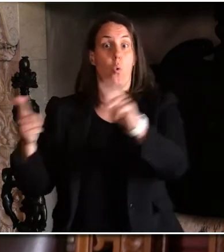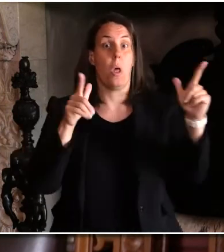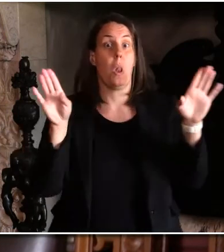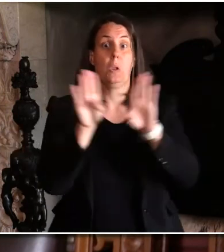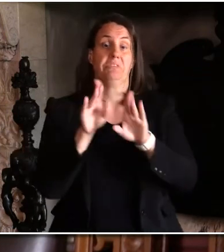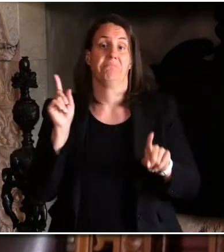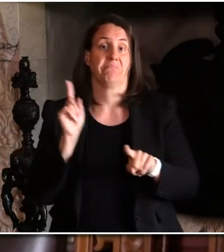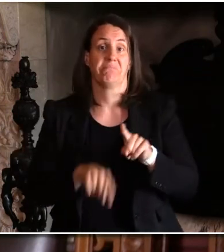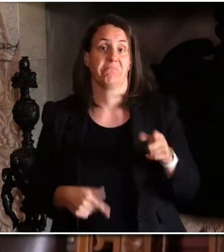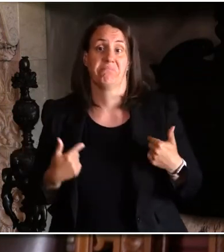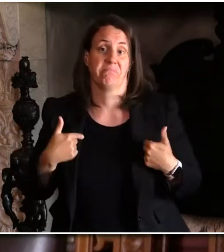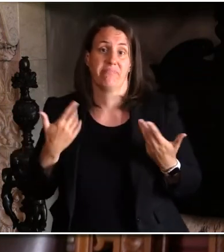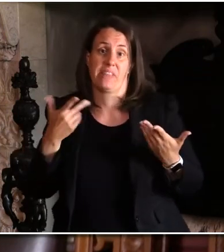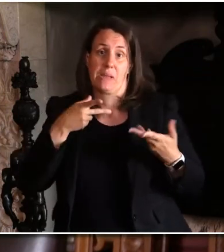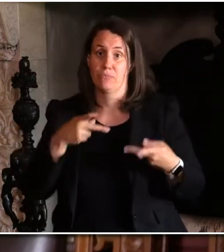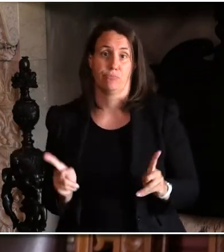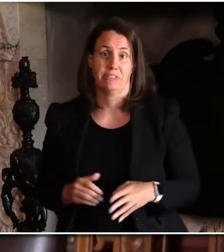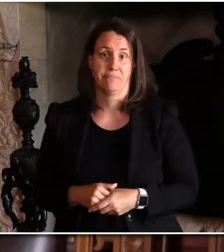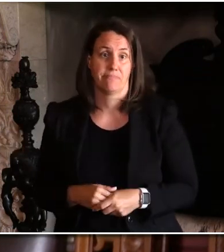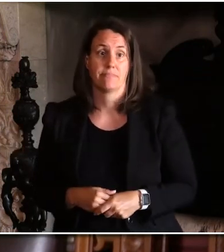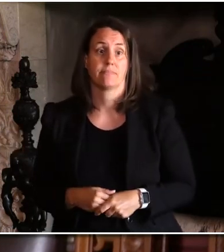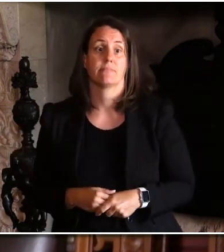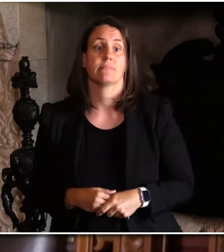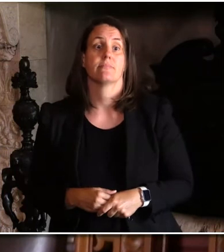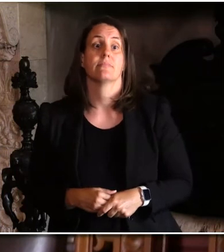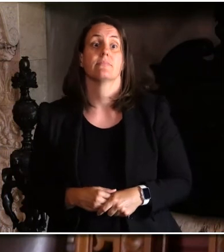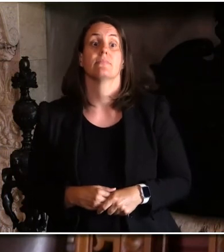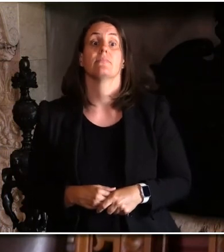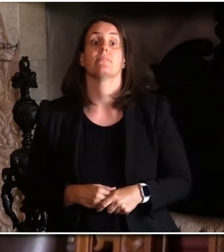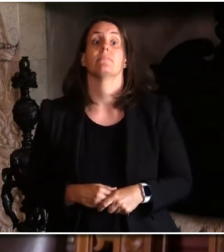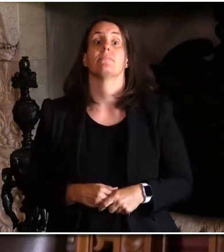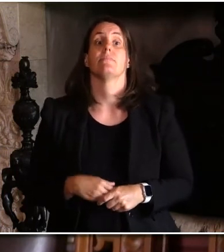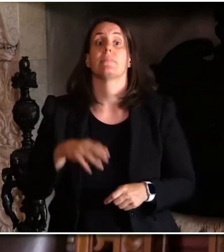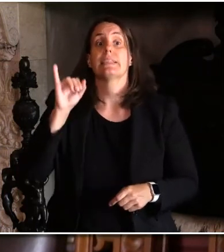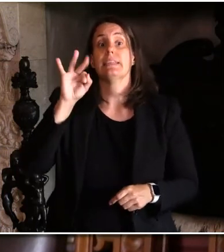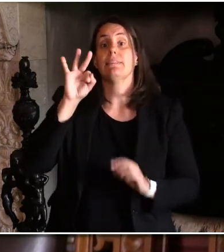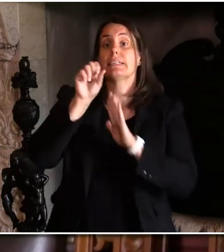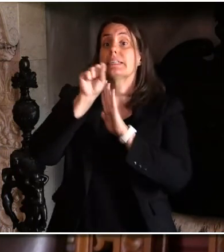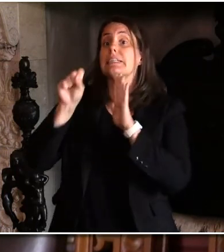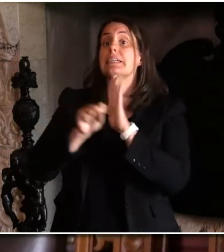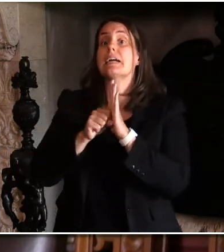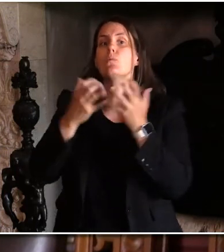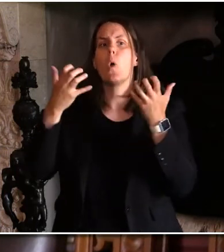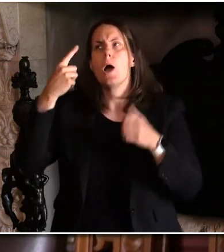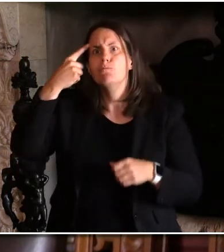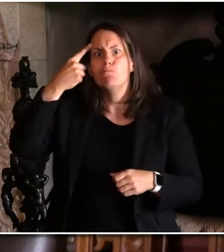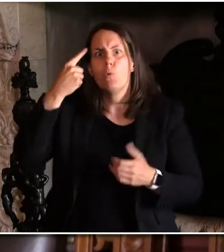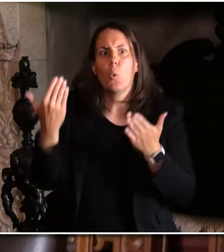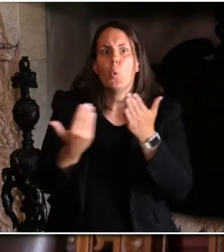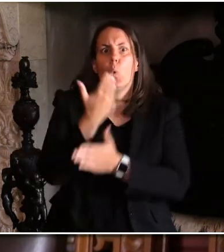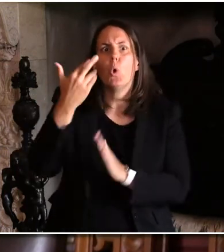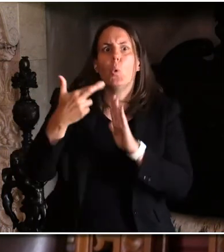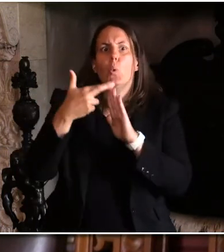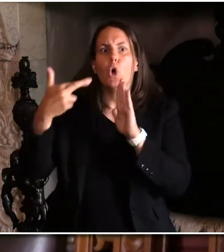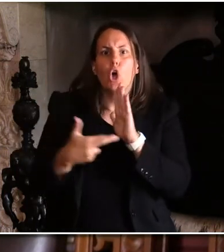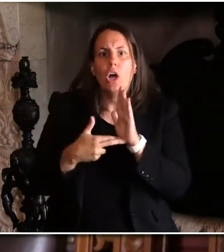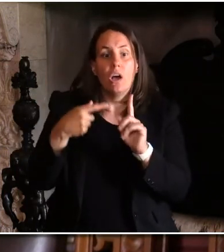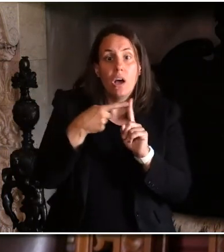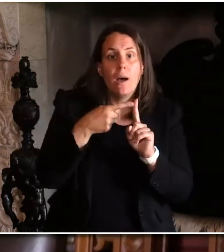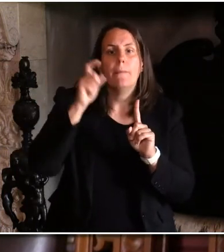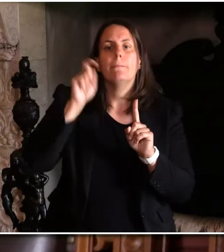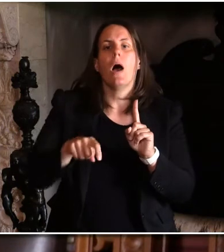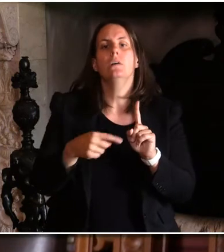administrative rulemaking, and legislative Republicans refused to engage in that process. So right now it is on local officials to be able to make those